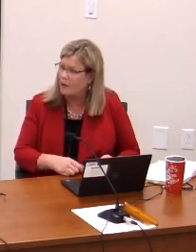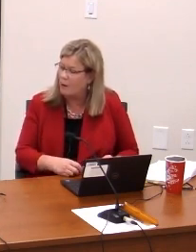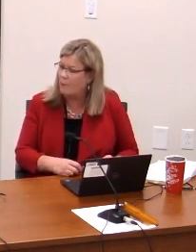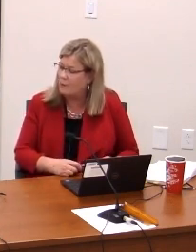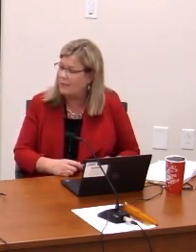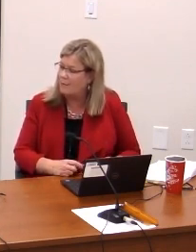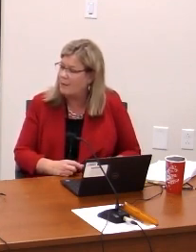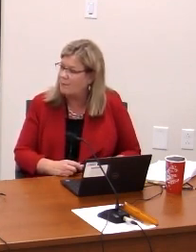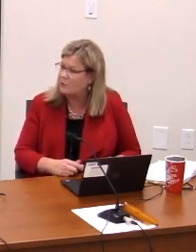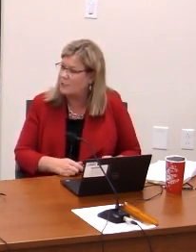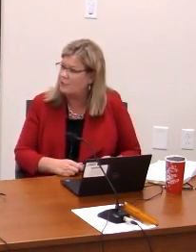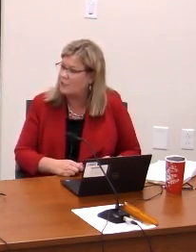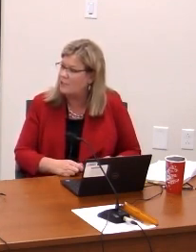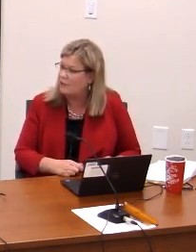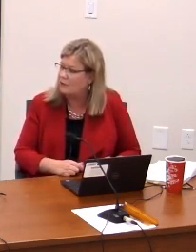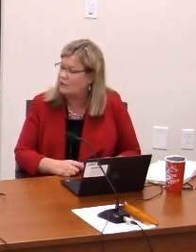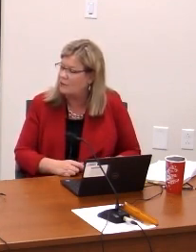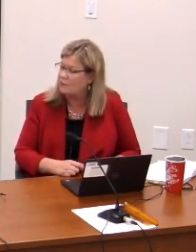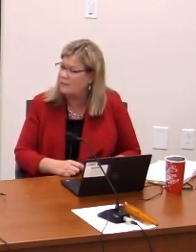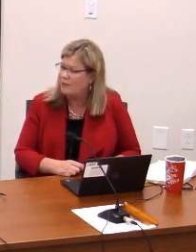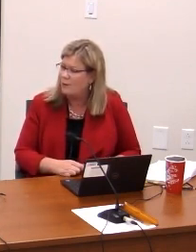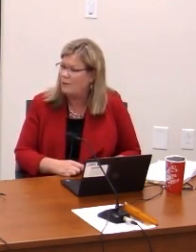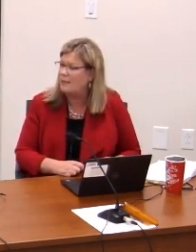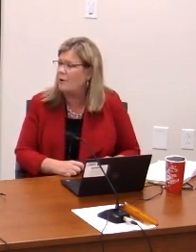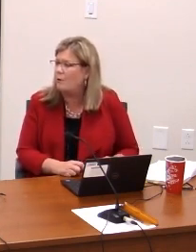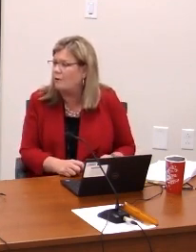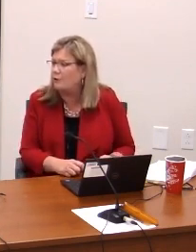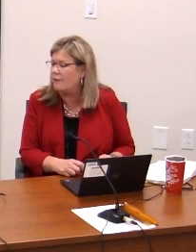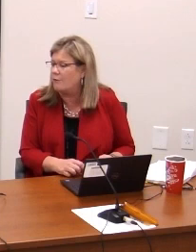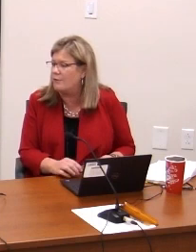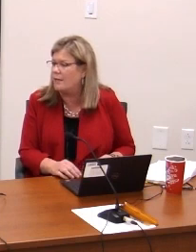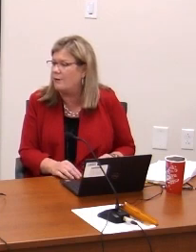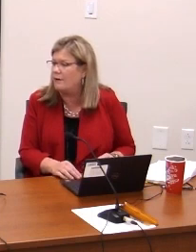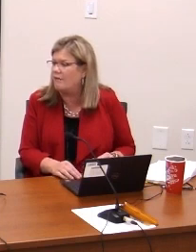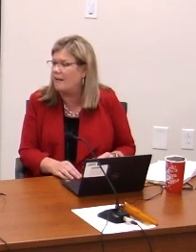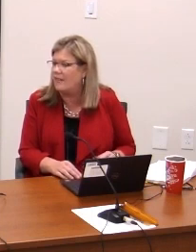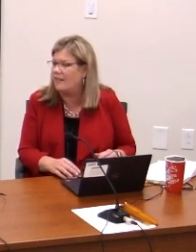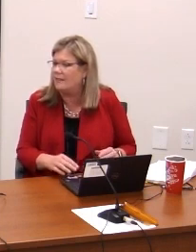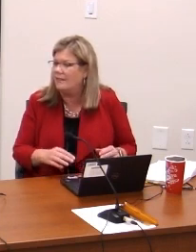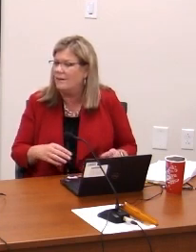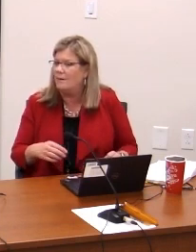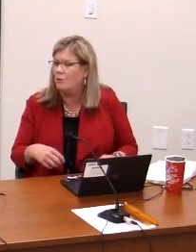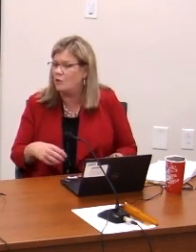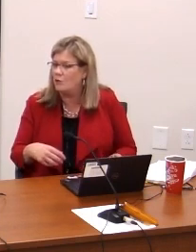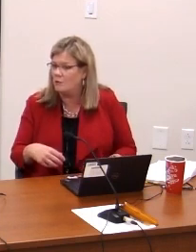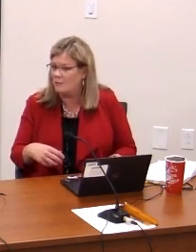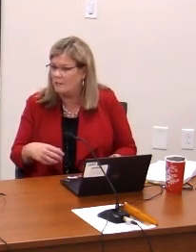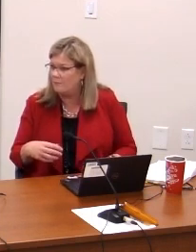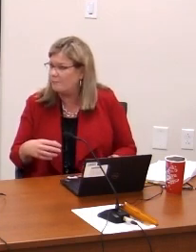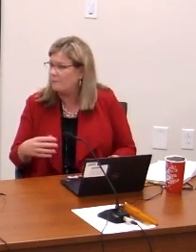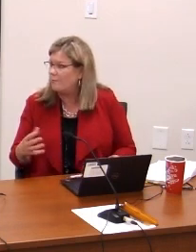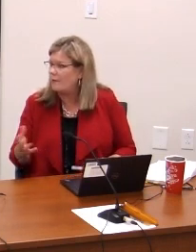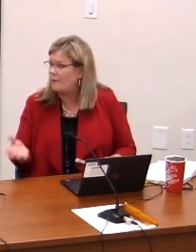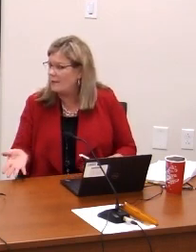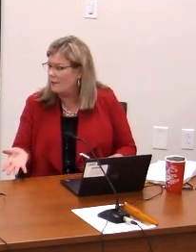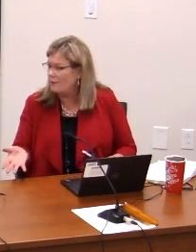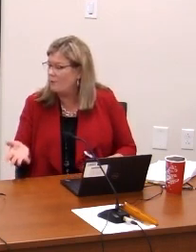of those are broken down by the percentage of students. Because what they're looking for is they don't want to find that more